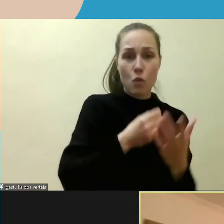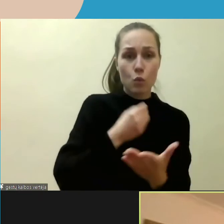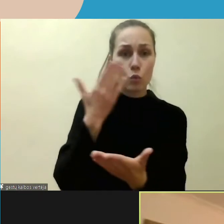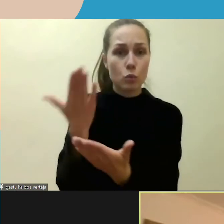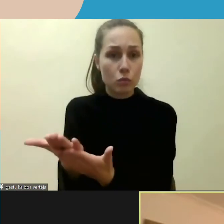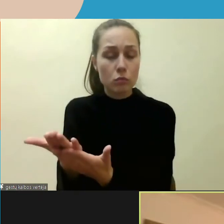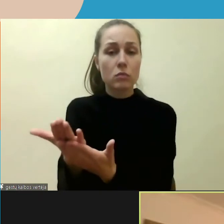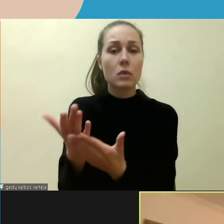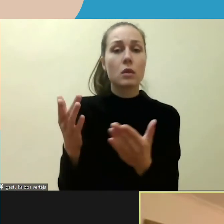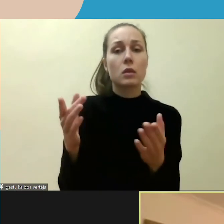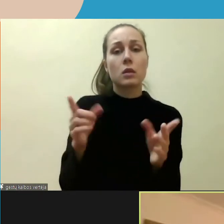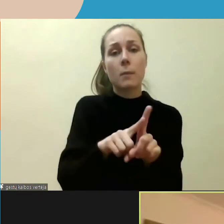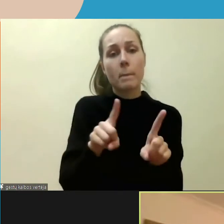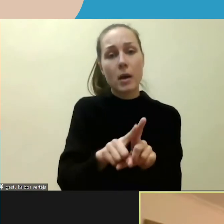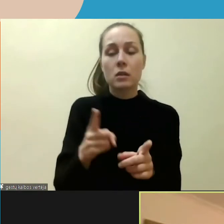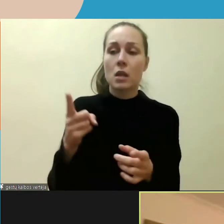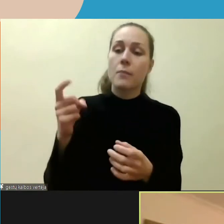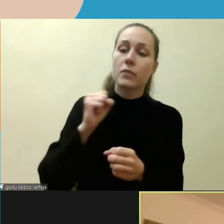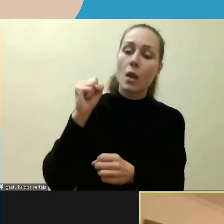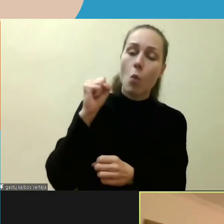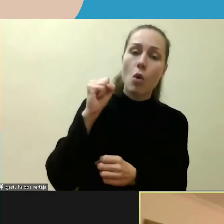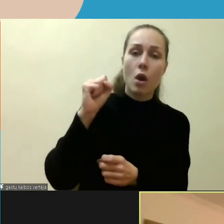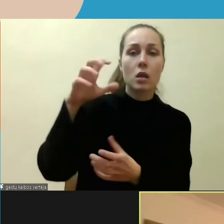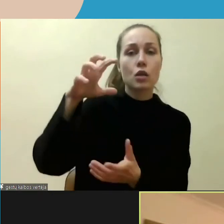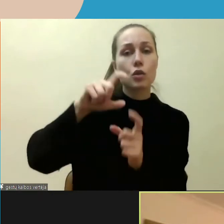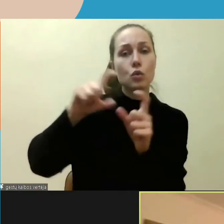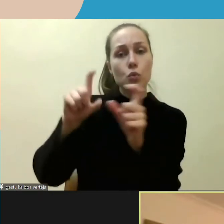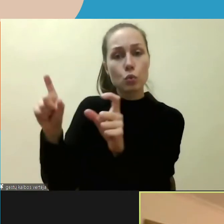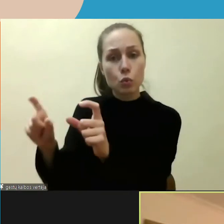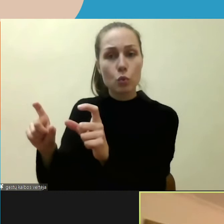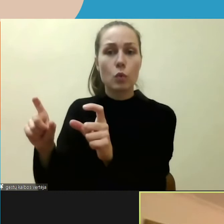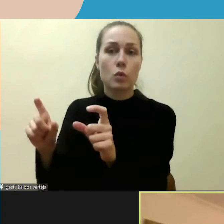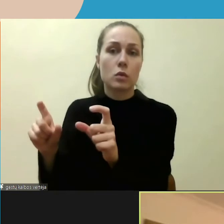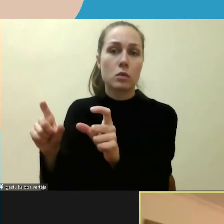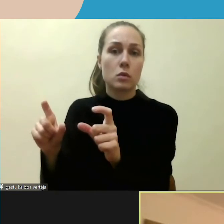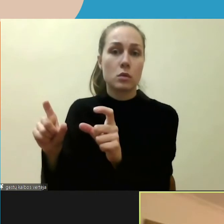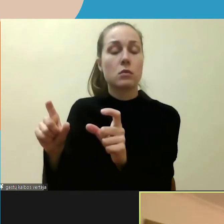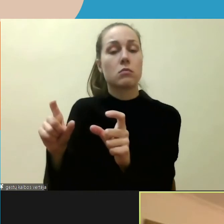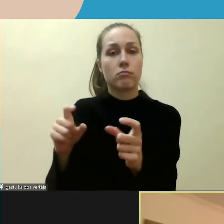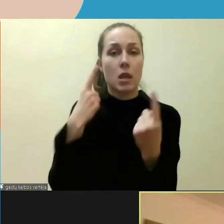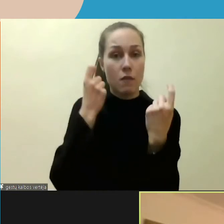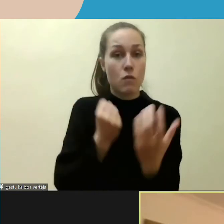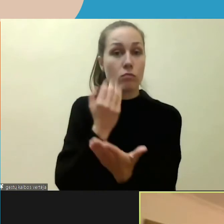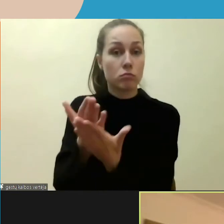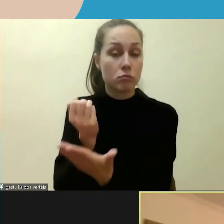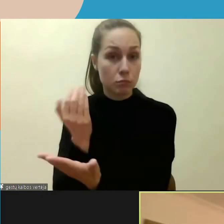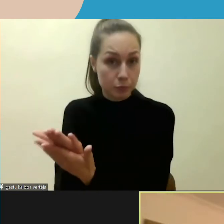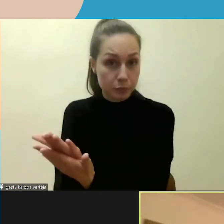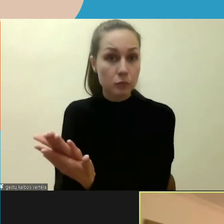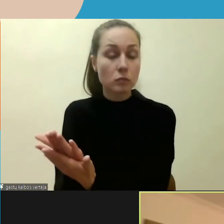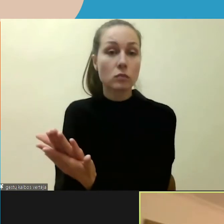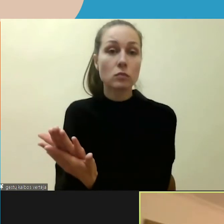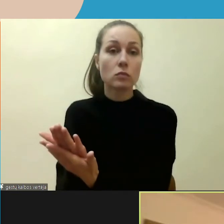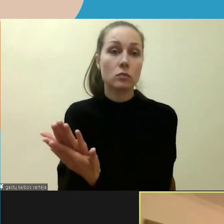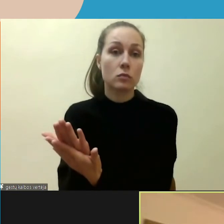to the governments to say, look, you're not fulfilling your obligations about hate crime. And at the same time, we have the same